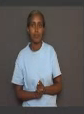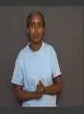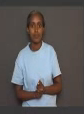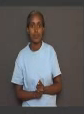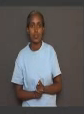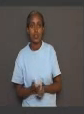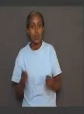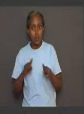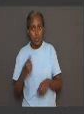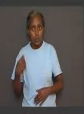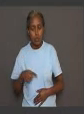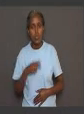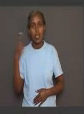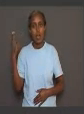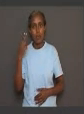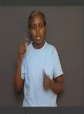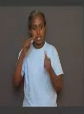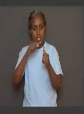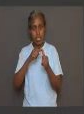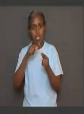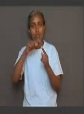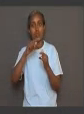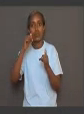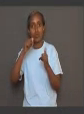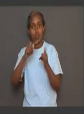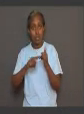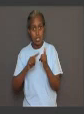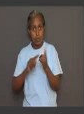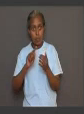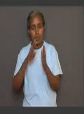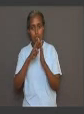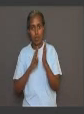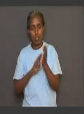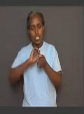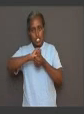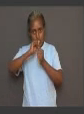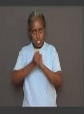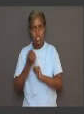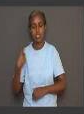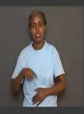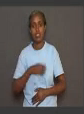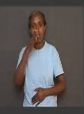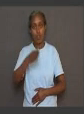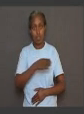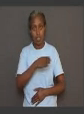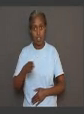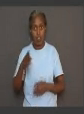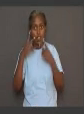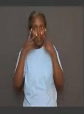When we apply the tail-to-tip rule, it changes our graph to